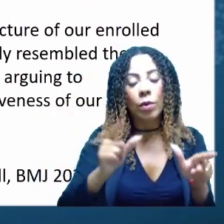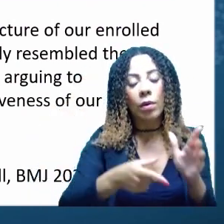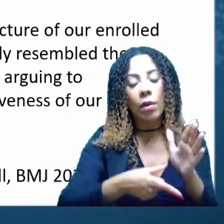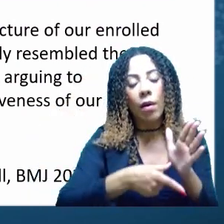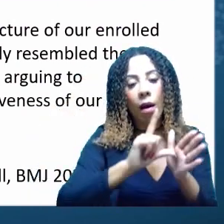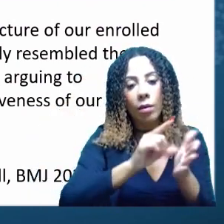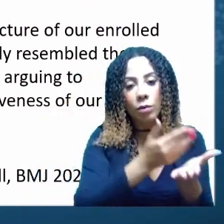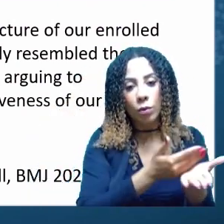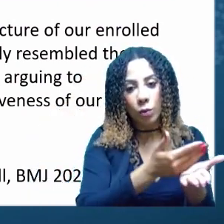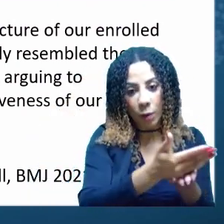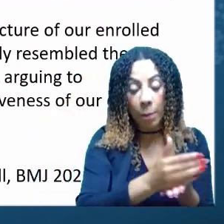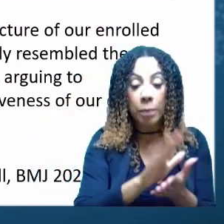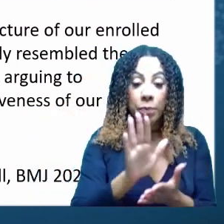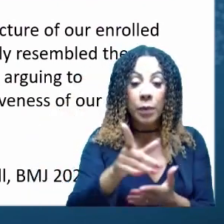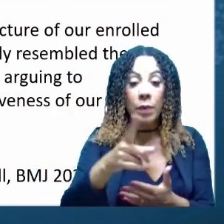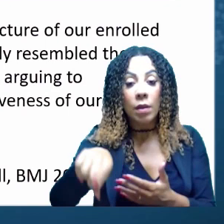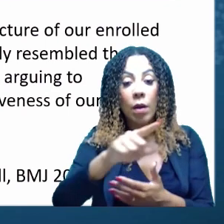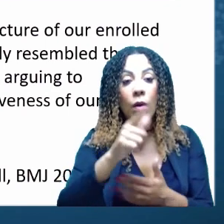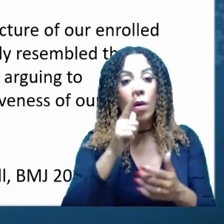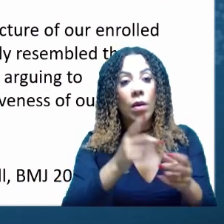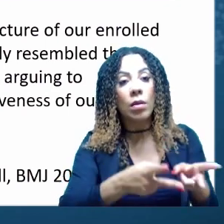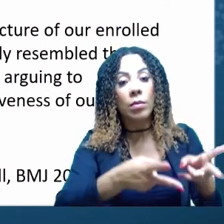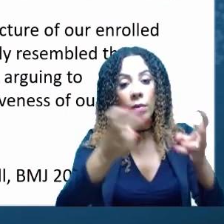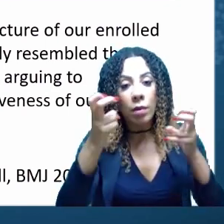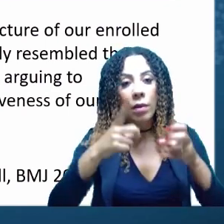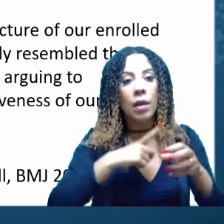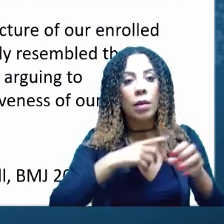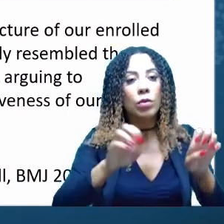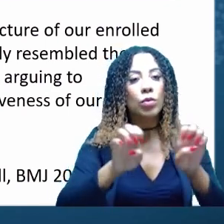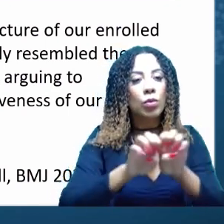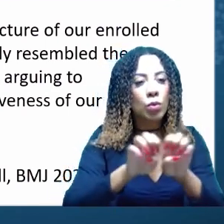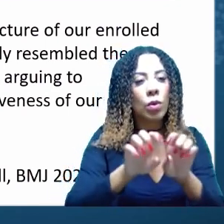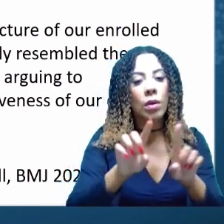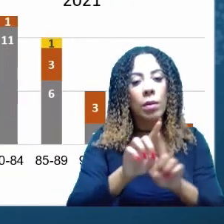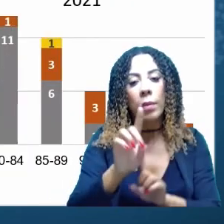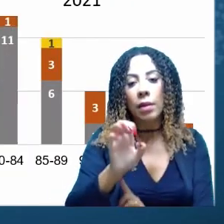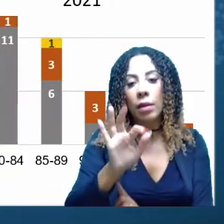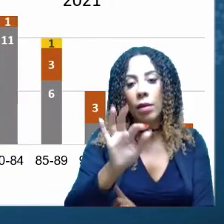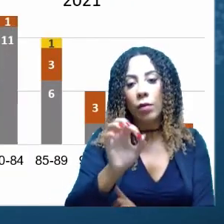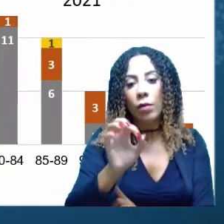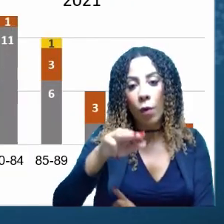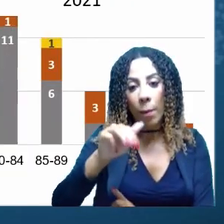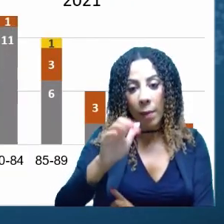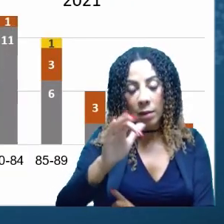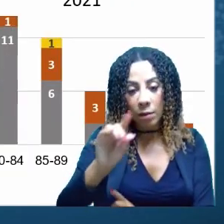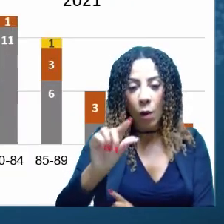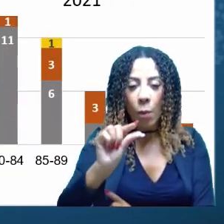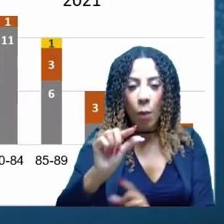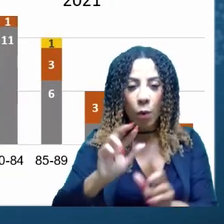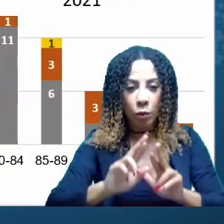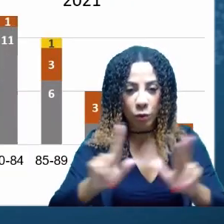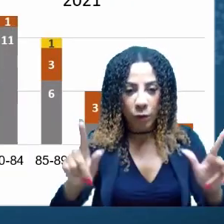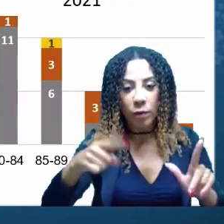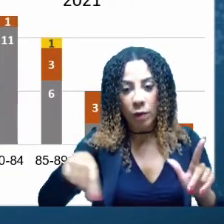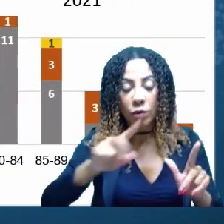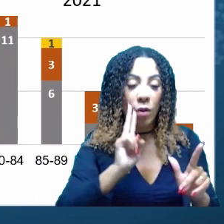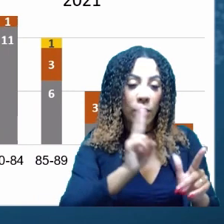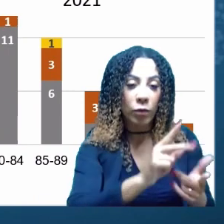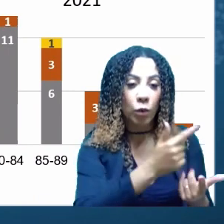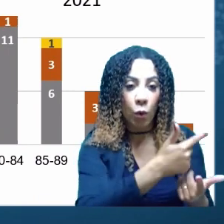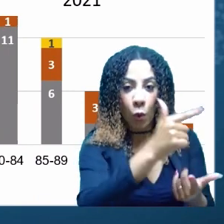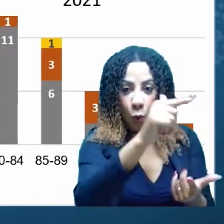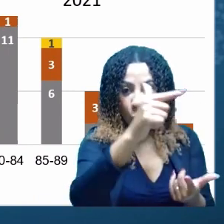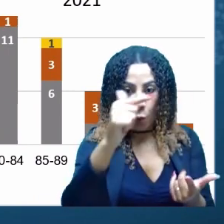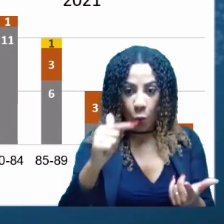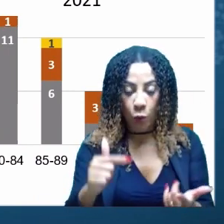so far these data looked very consistent with, in fact, what we'd seen practically everywhere else. We then